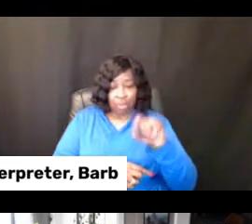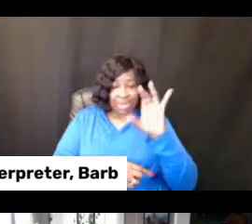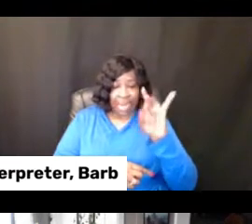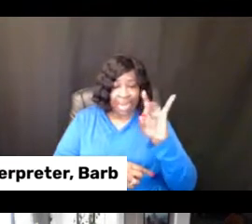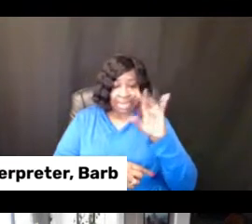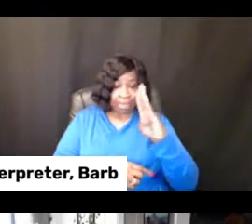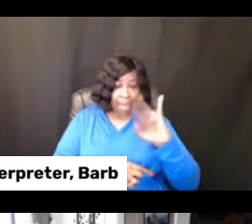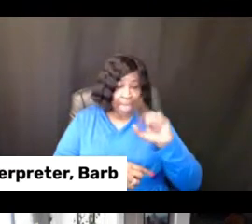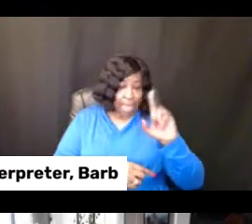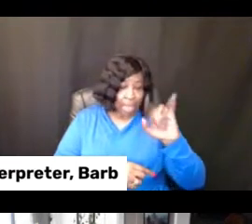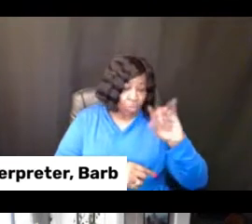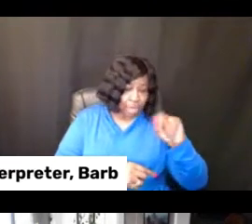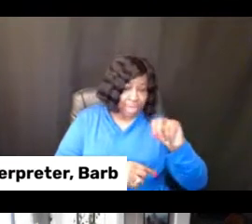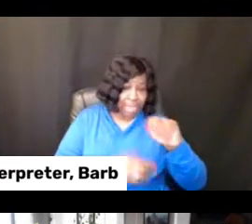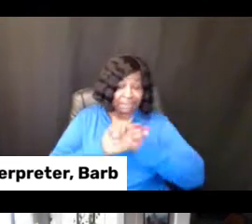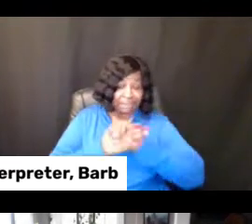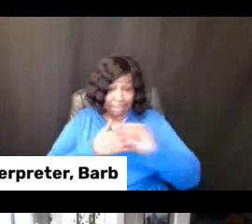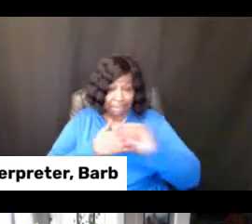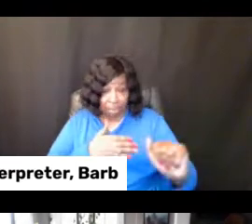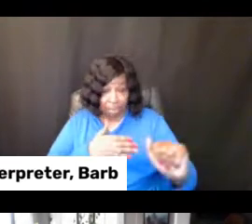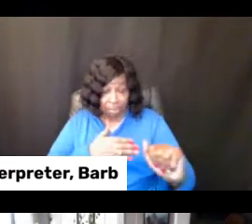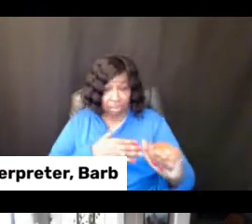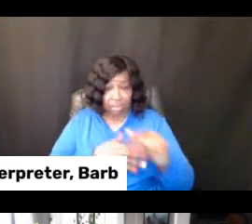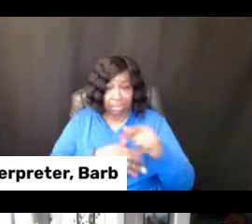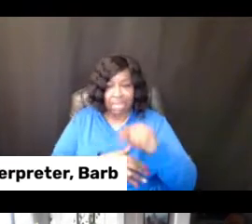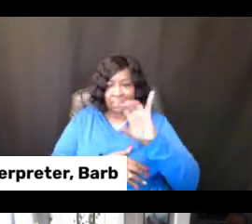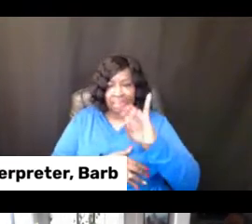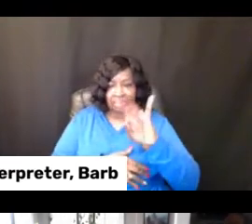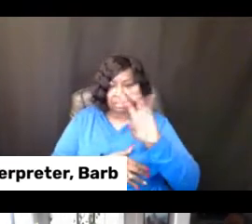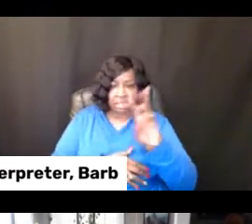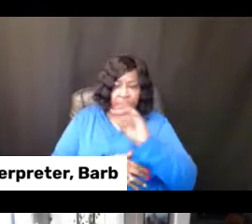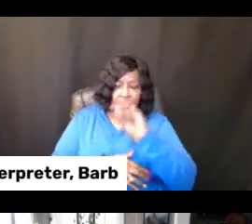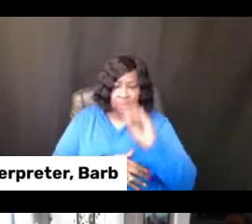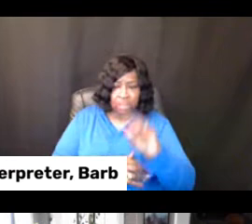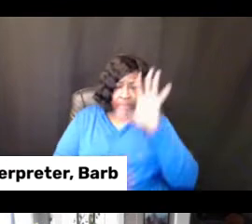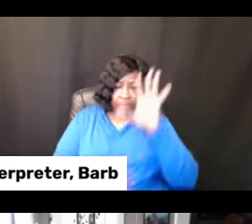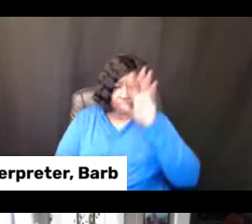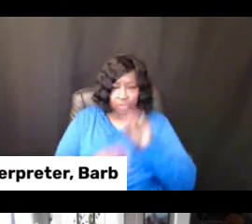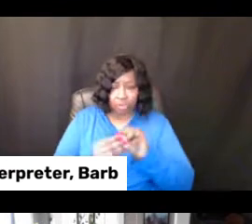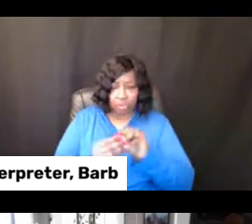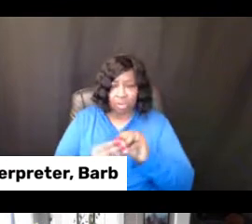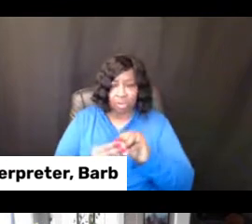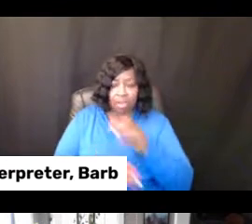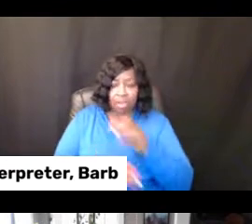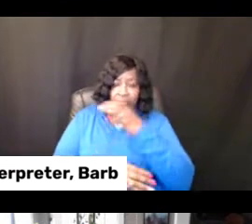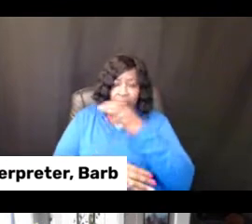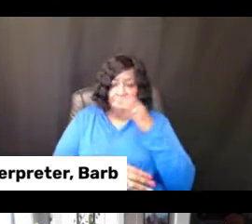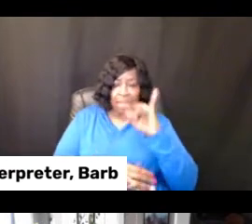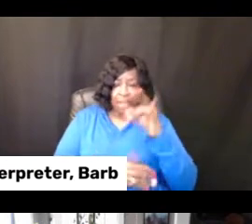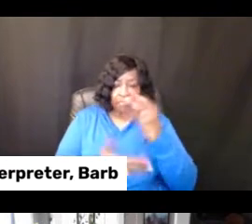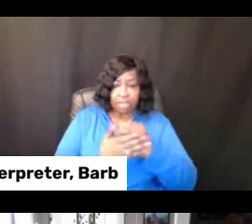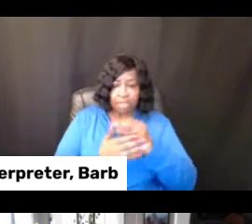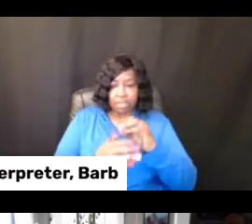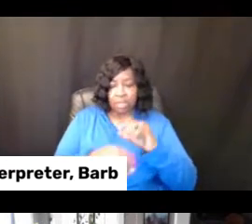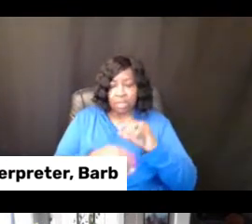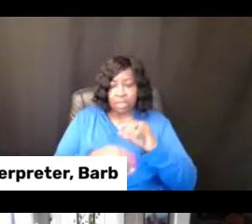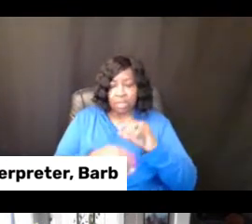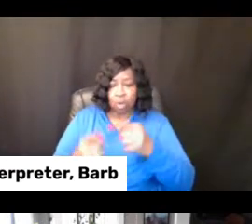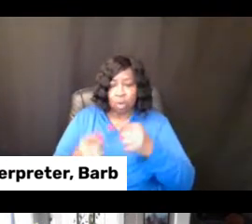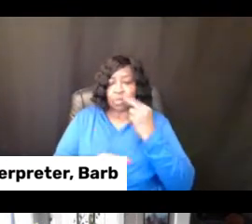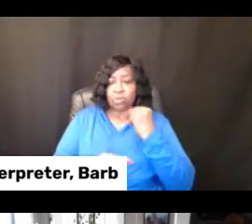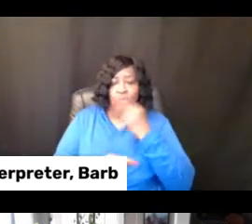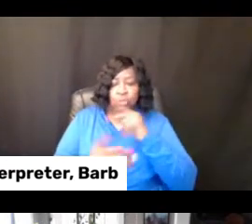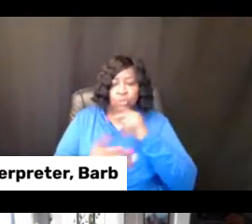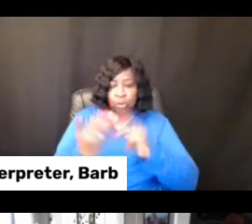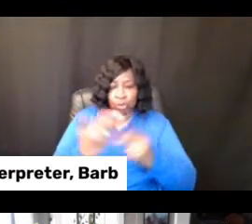$325.8 billion. So the 76% of overall Farm Bill funding goes to nutrition programs. So again, think